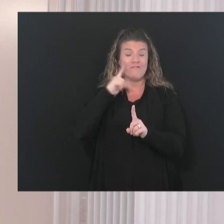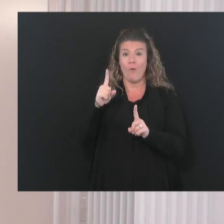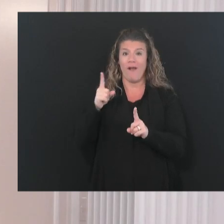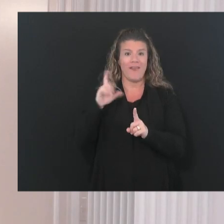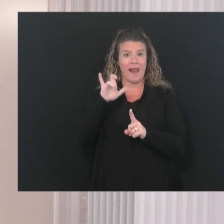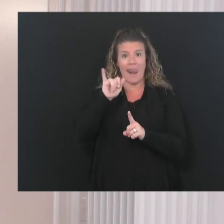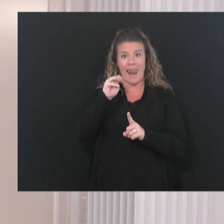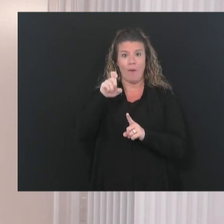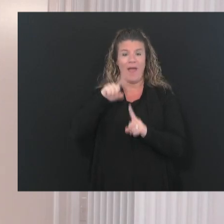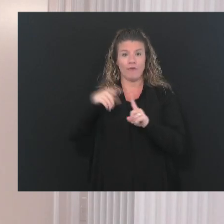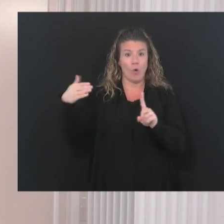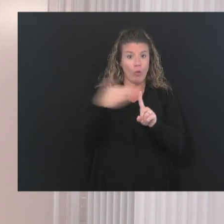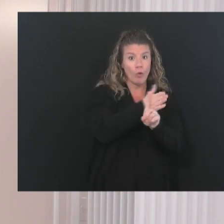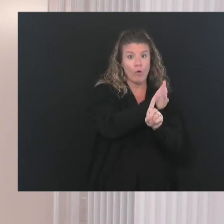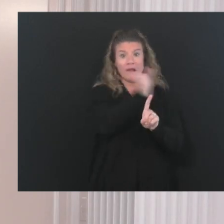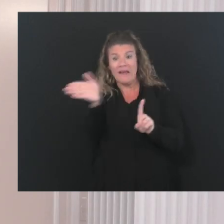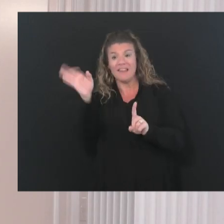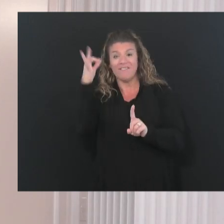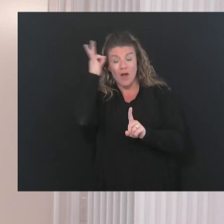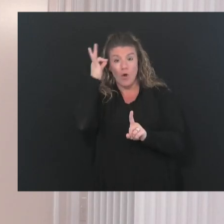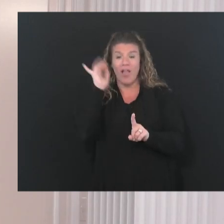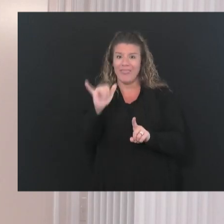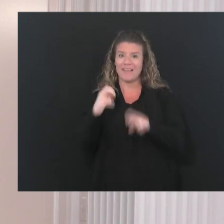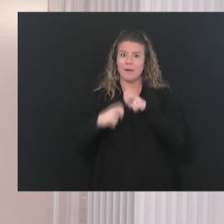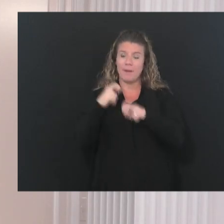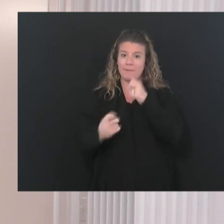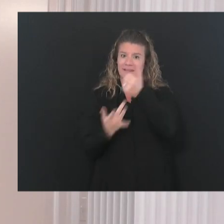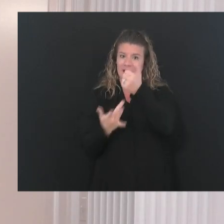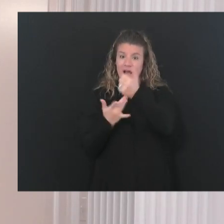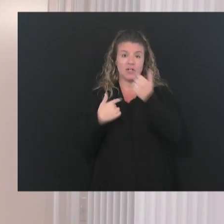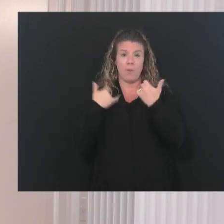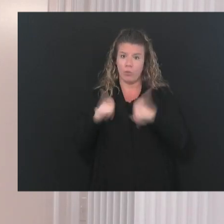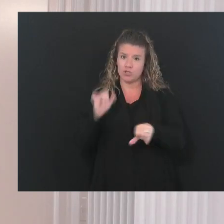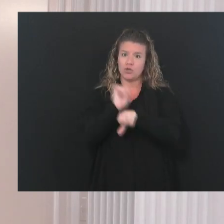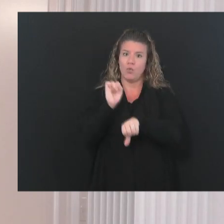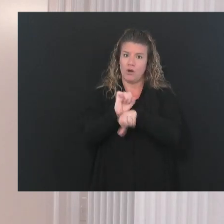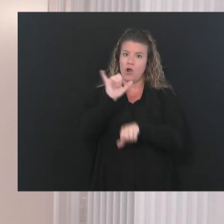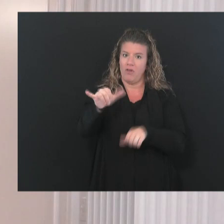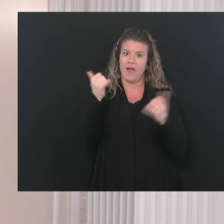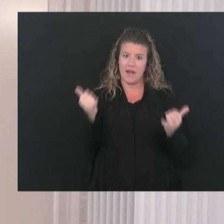earlier, but we continue to have our OT work on that as well.